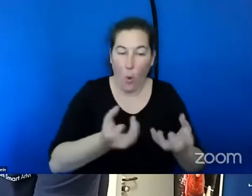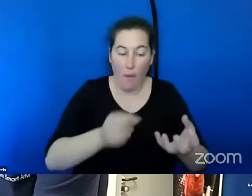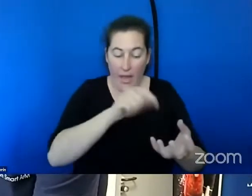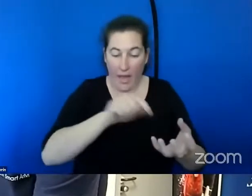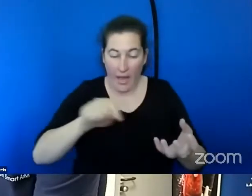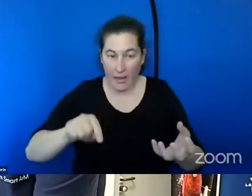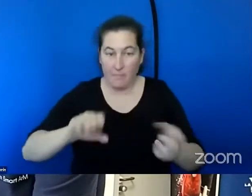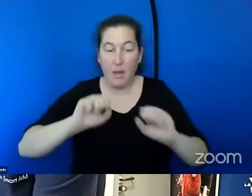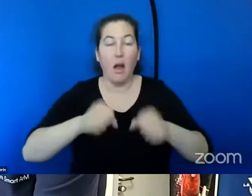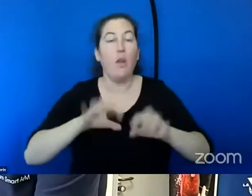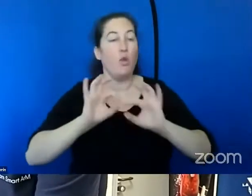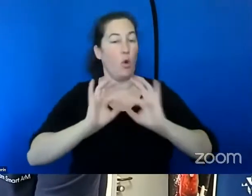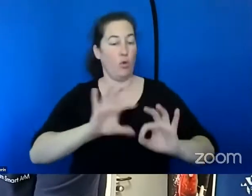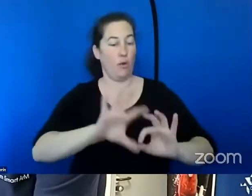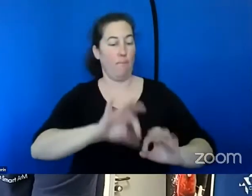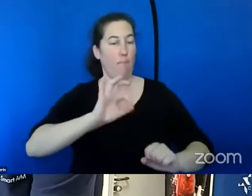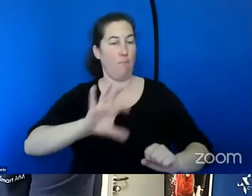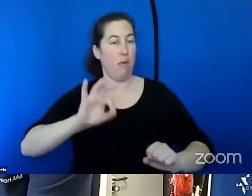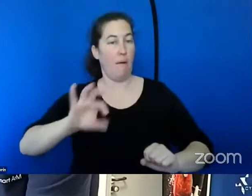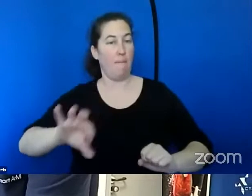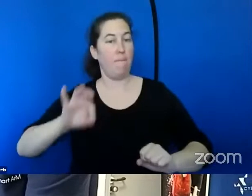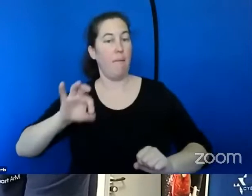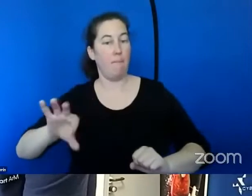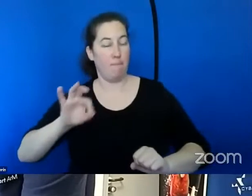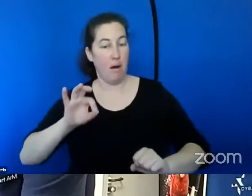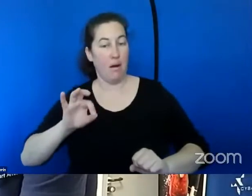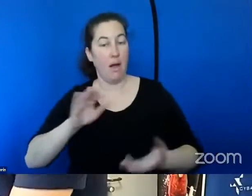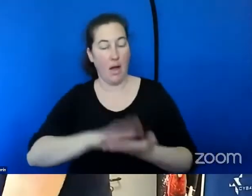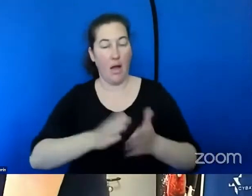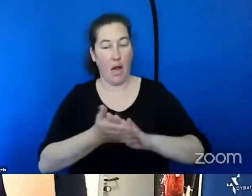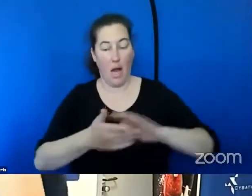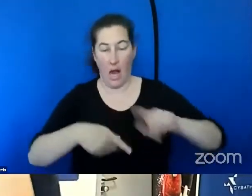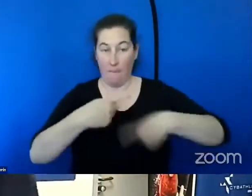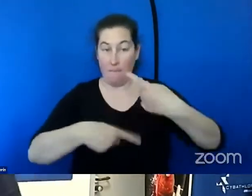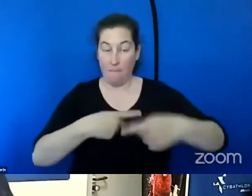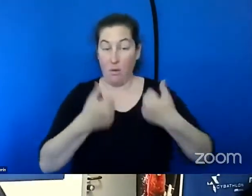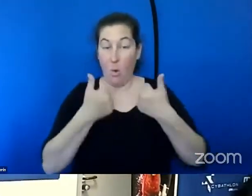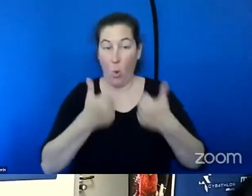have to add more different grips, but they are on the right way.